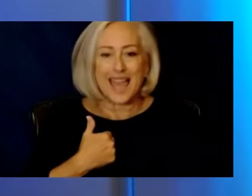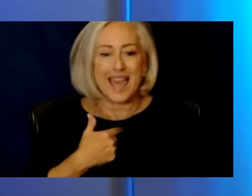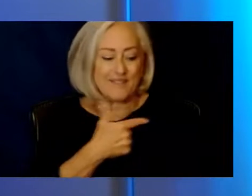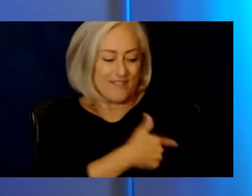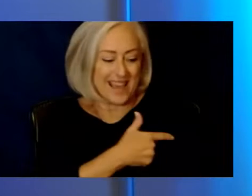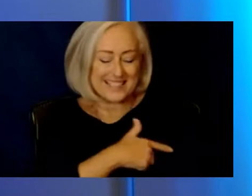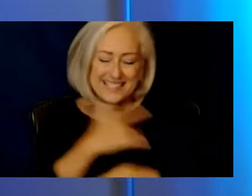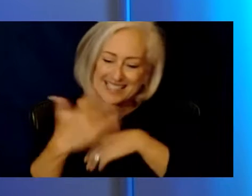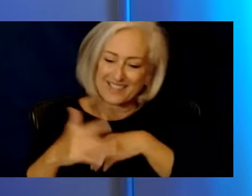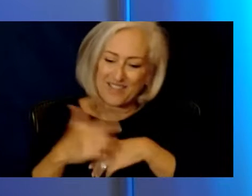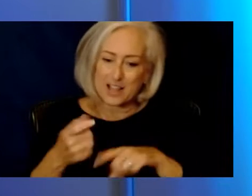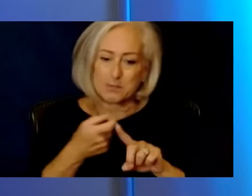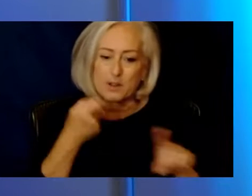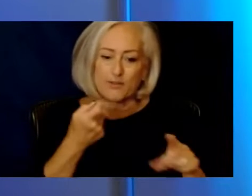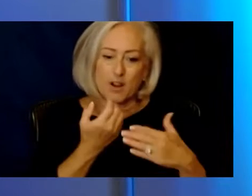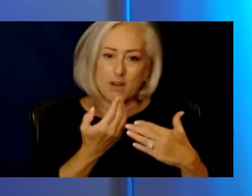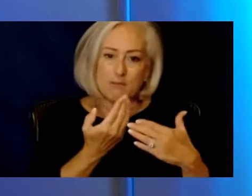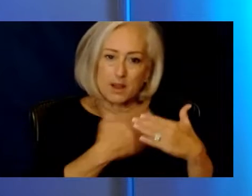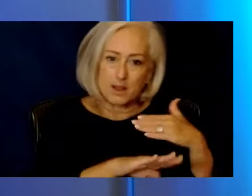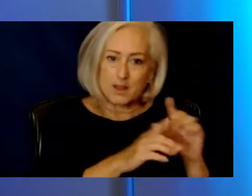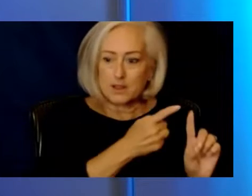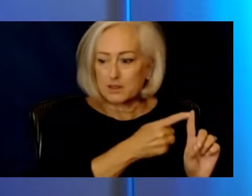of protection is there.